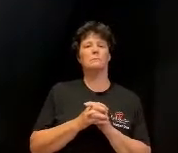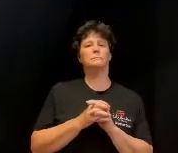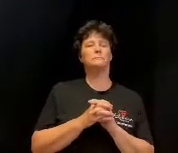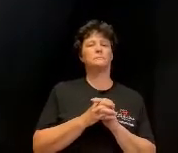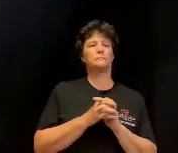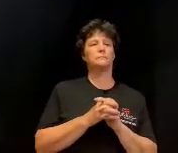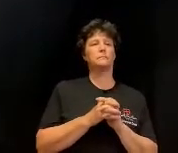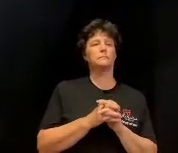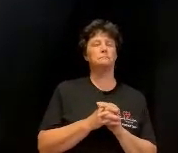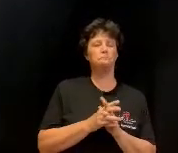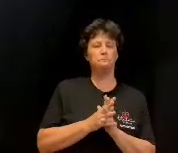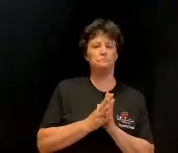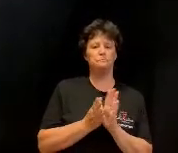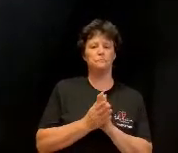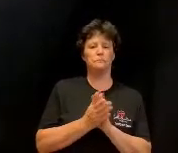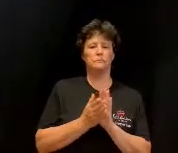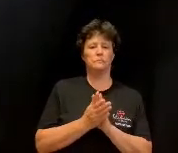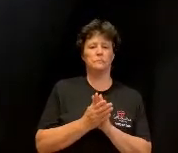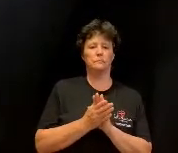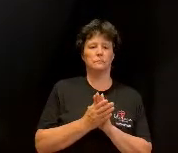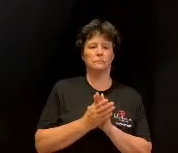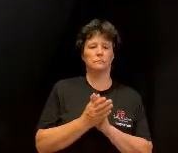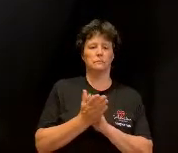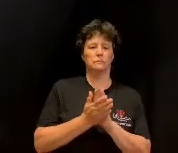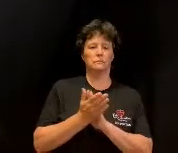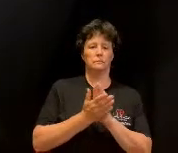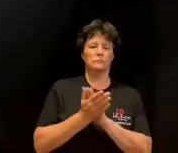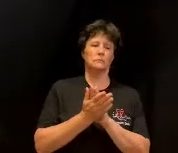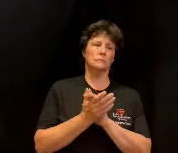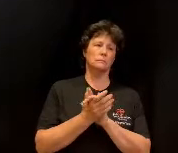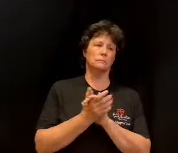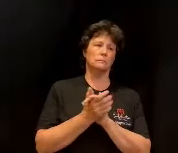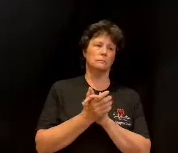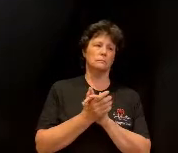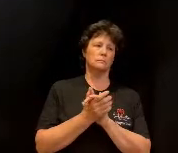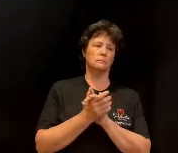You guys all right? You get that? So